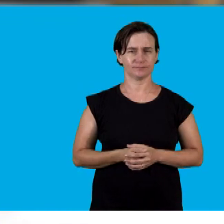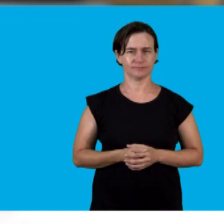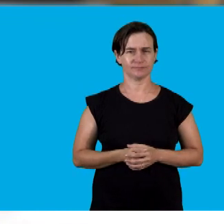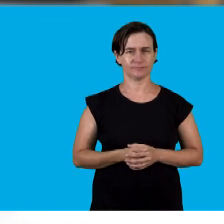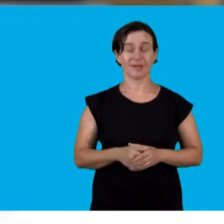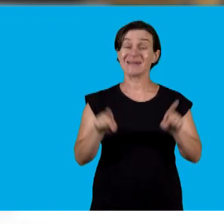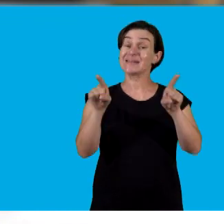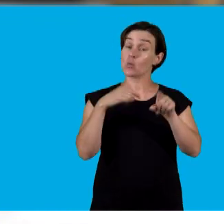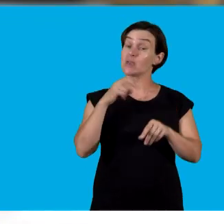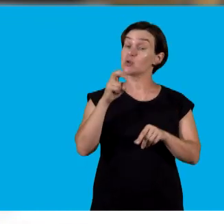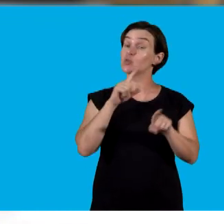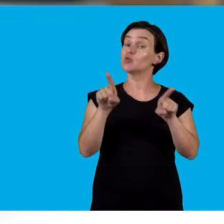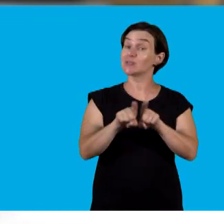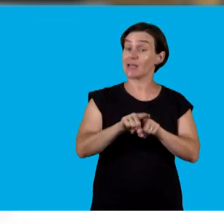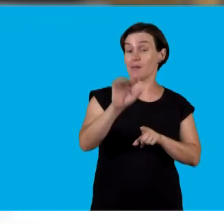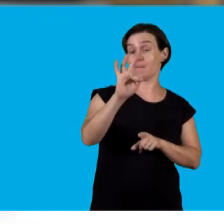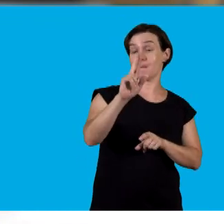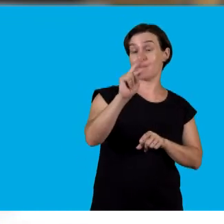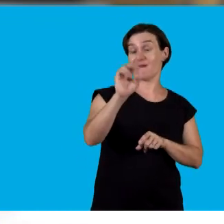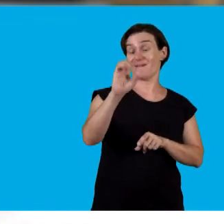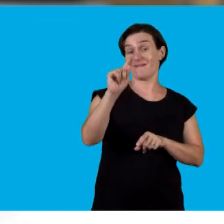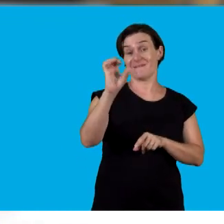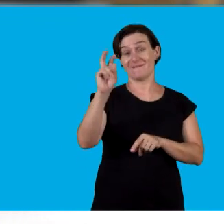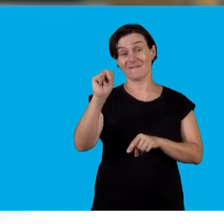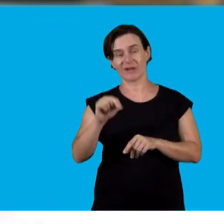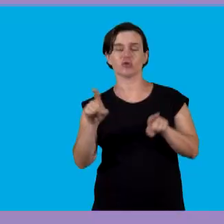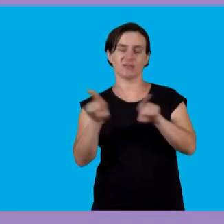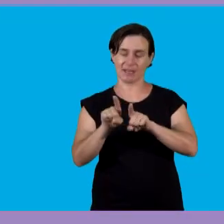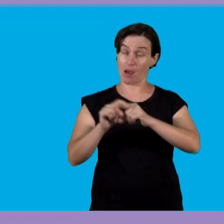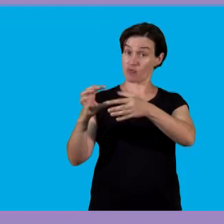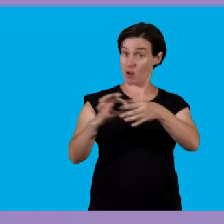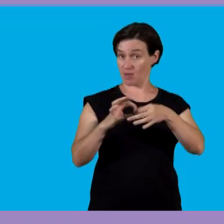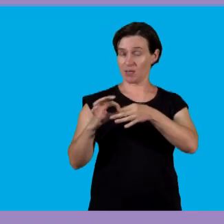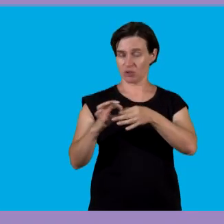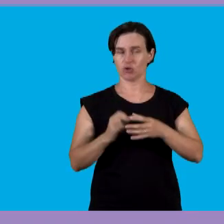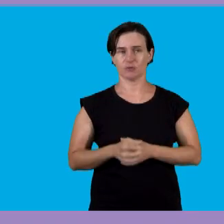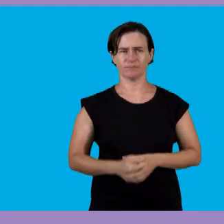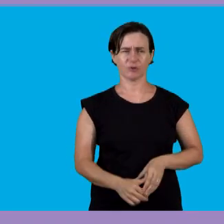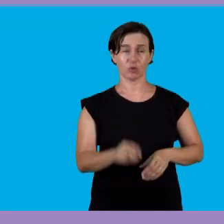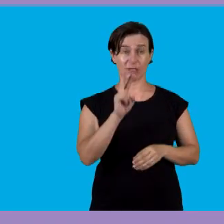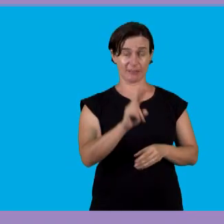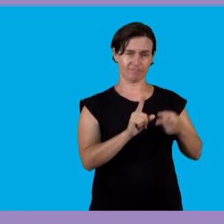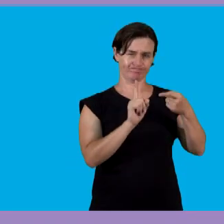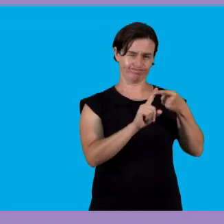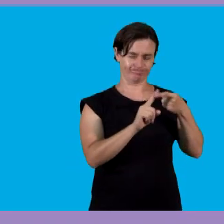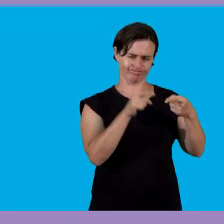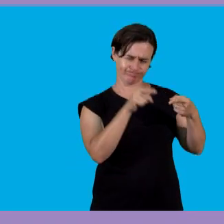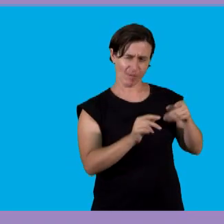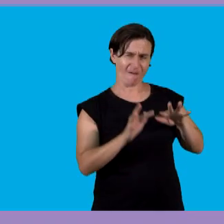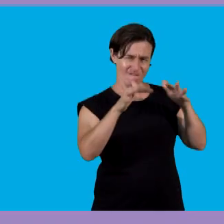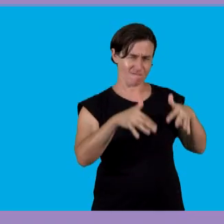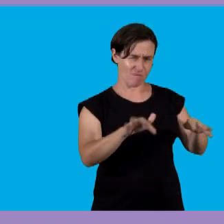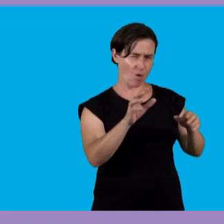same function and relationship. So let's look at this flow diagram that we have been given